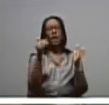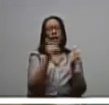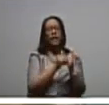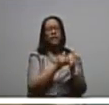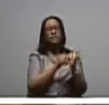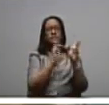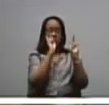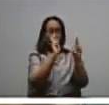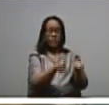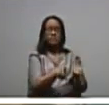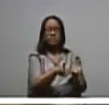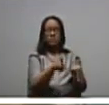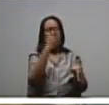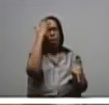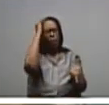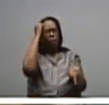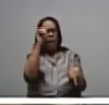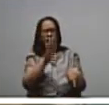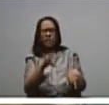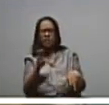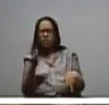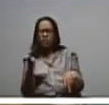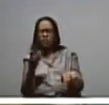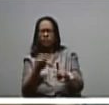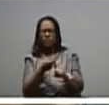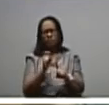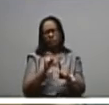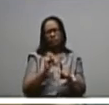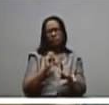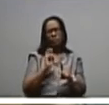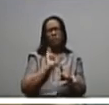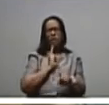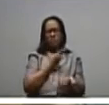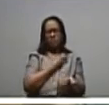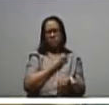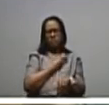them. People of a different race,